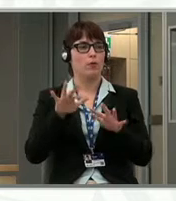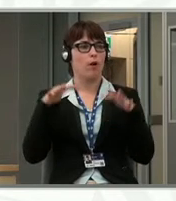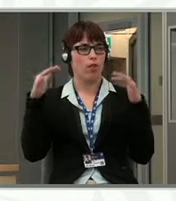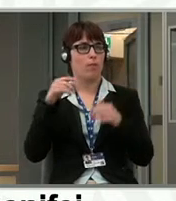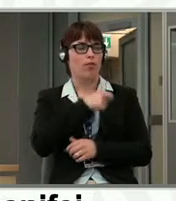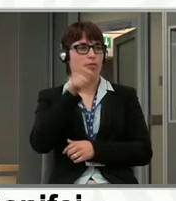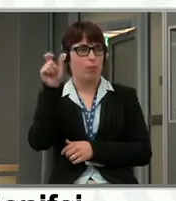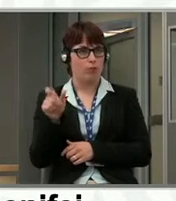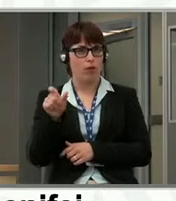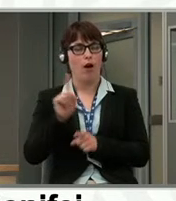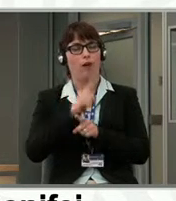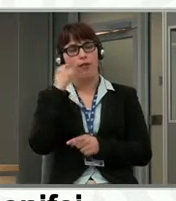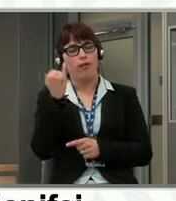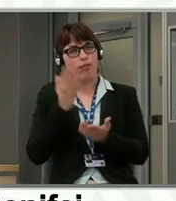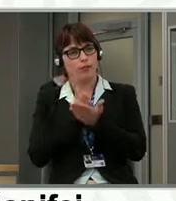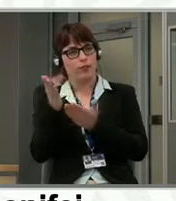one of the youngest